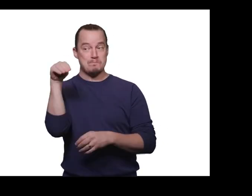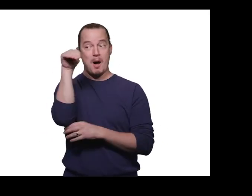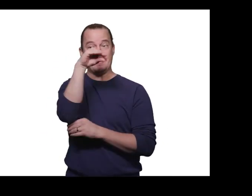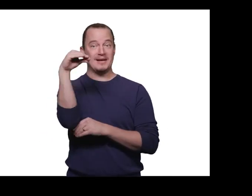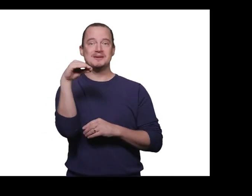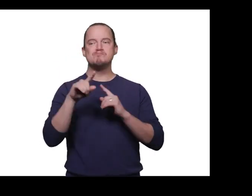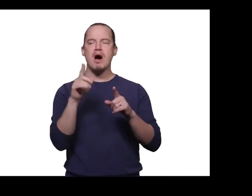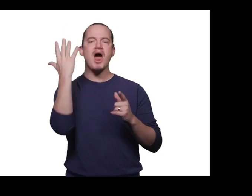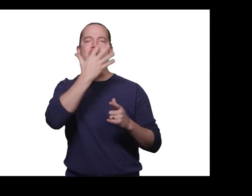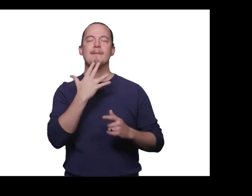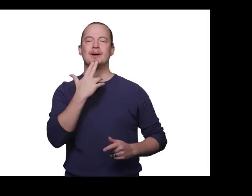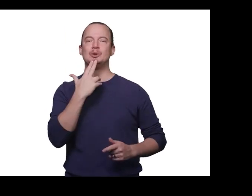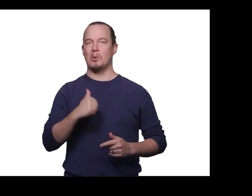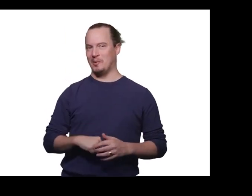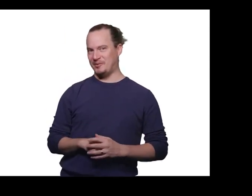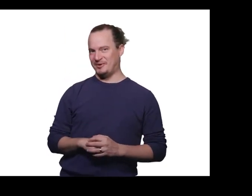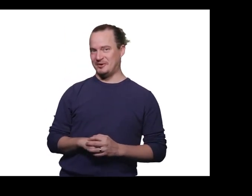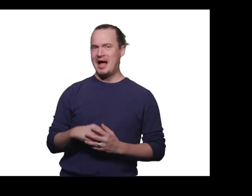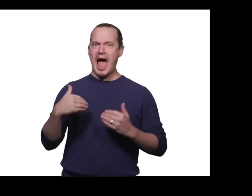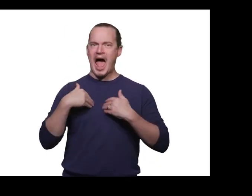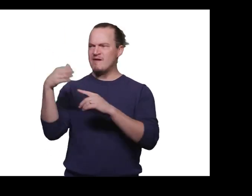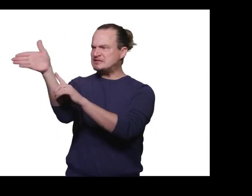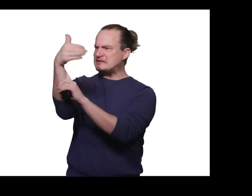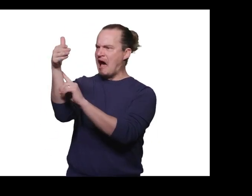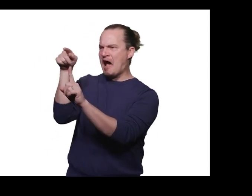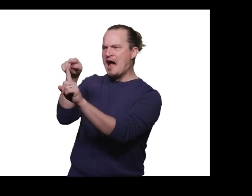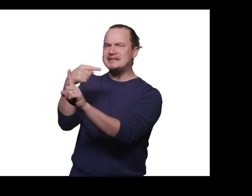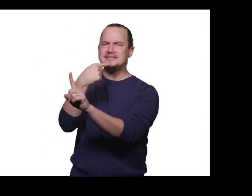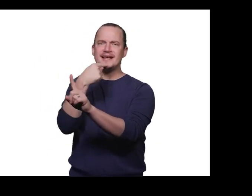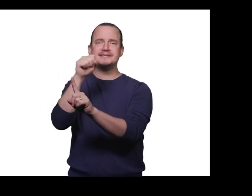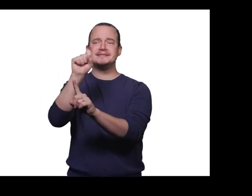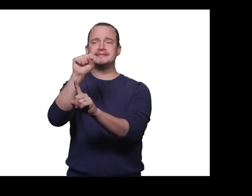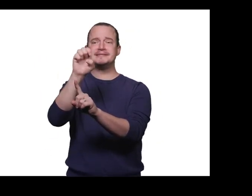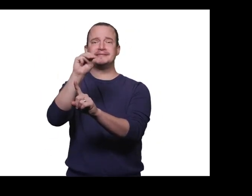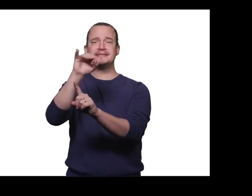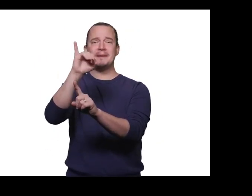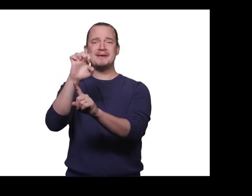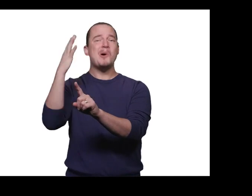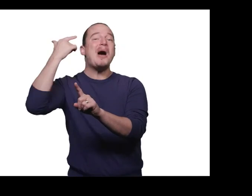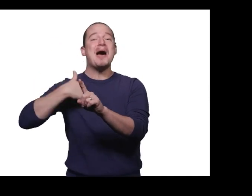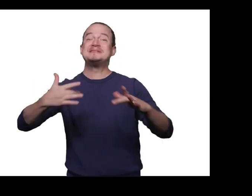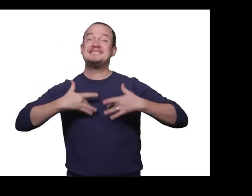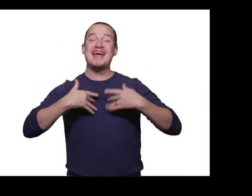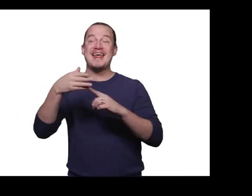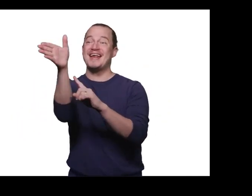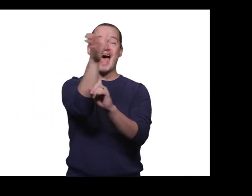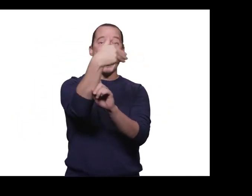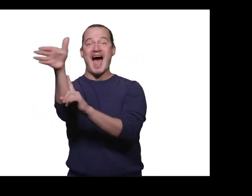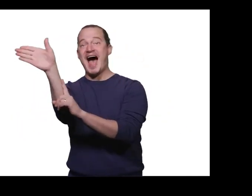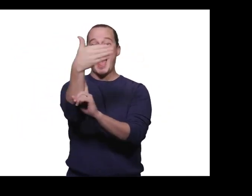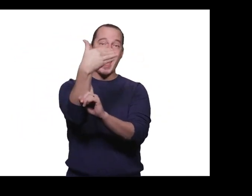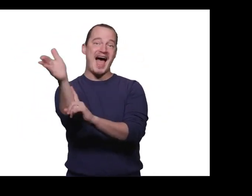and I am adorable and I'm holding a sign that says STEMI because I'm excited to be here.